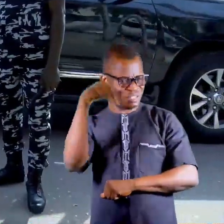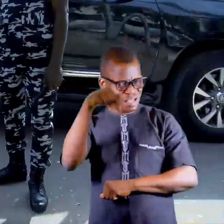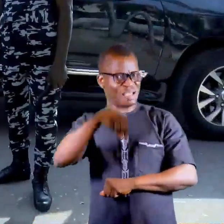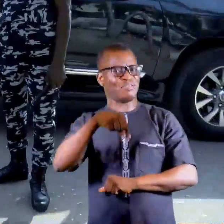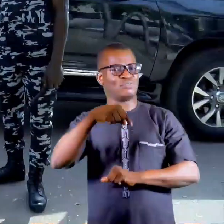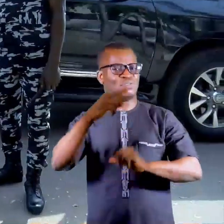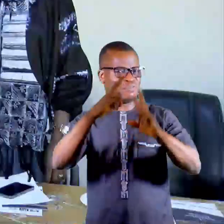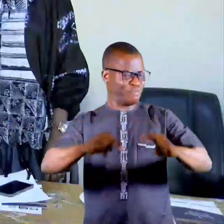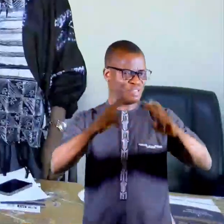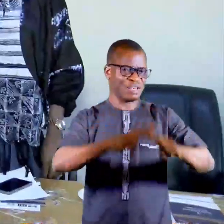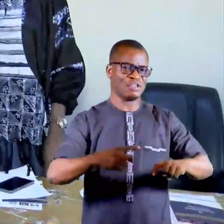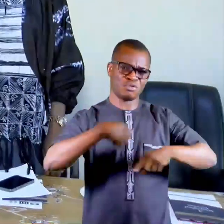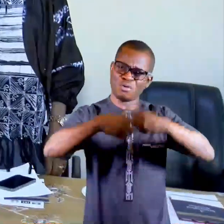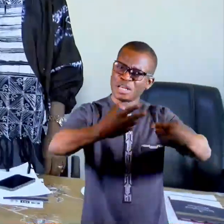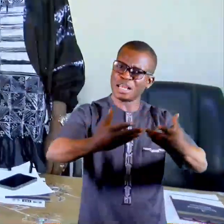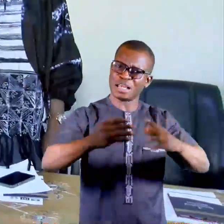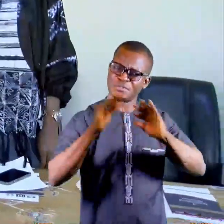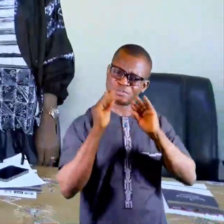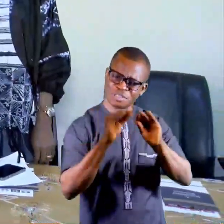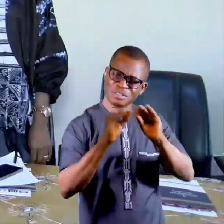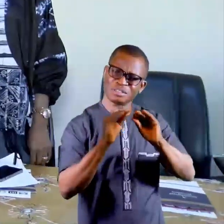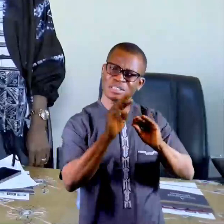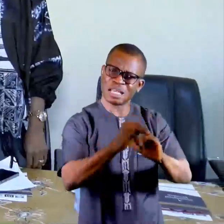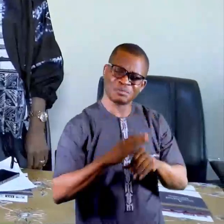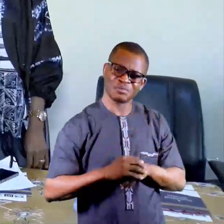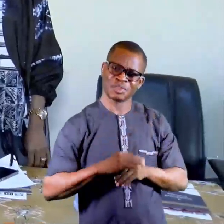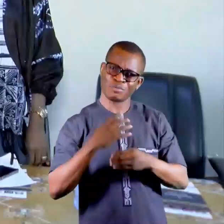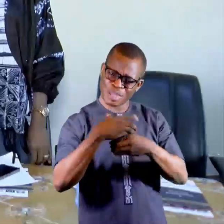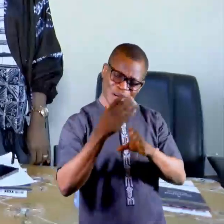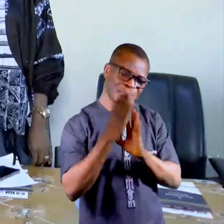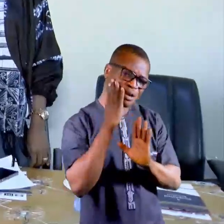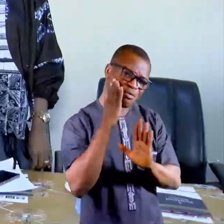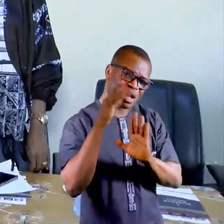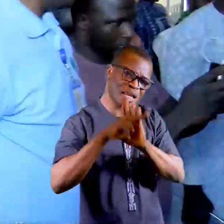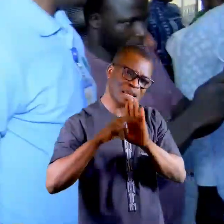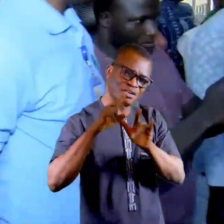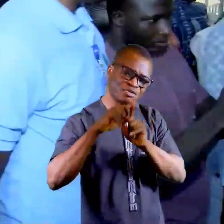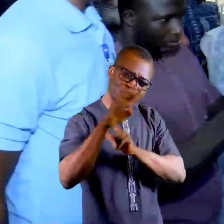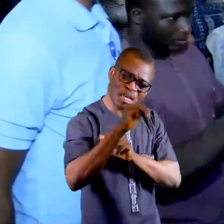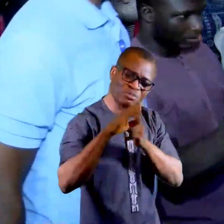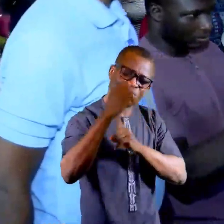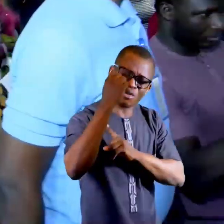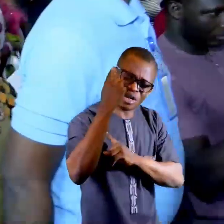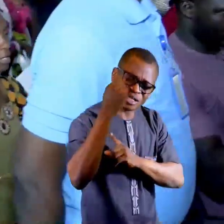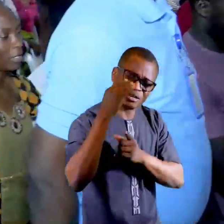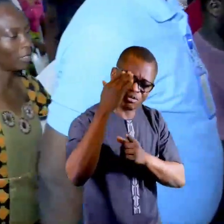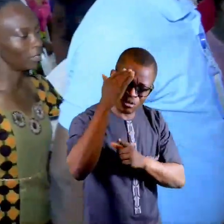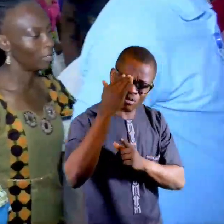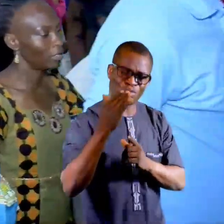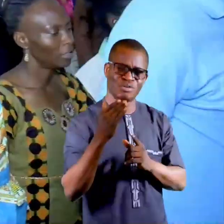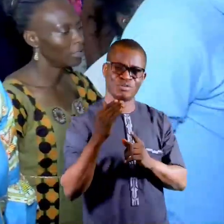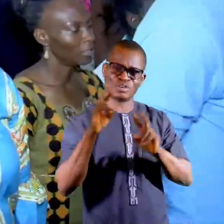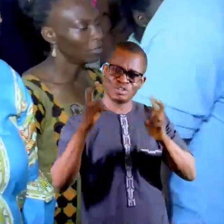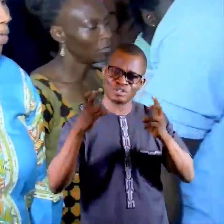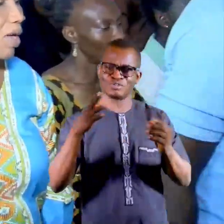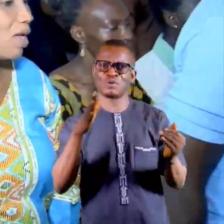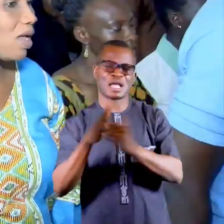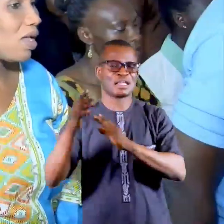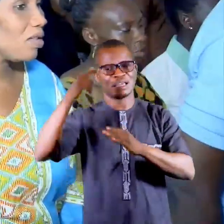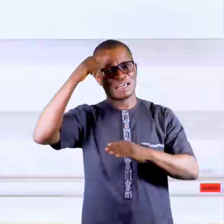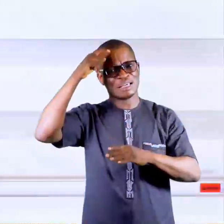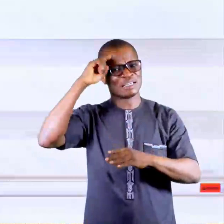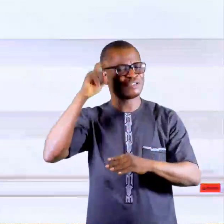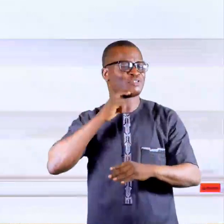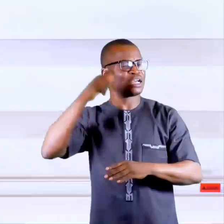grassroots, to teach people and to sensitize people against sexual and gender-based